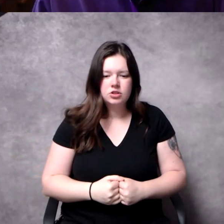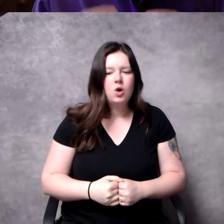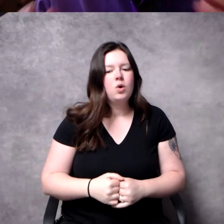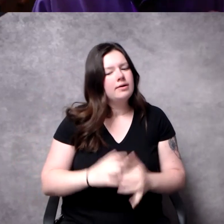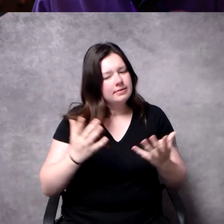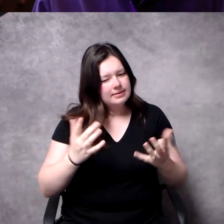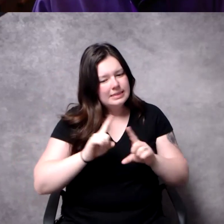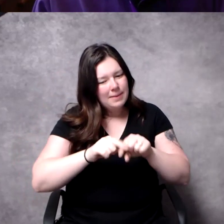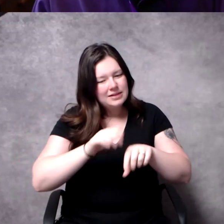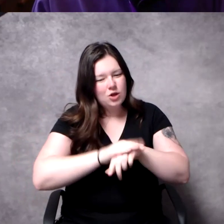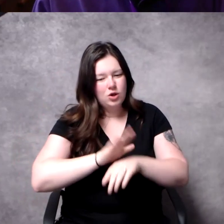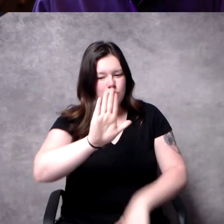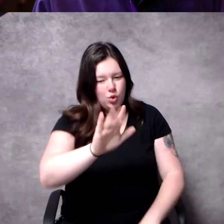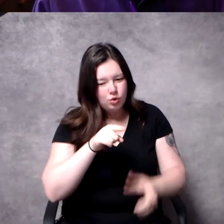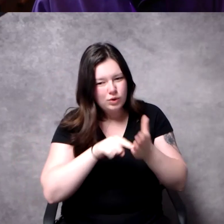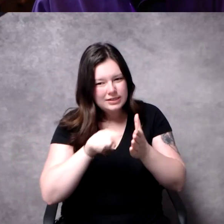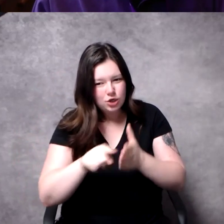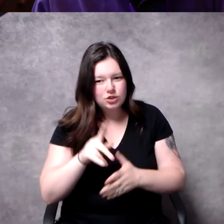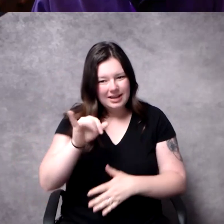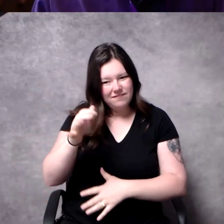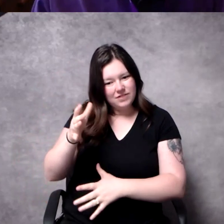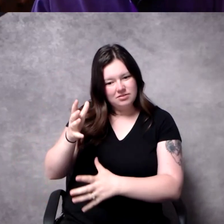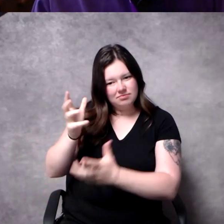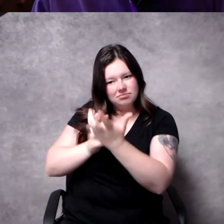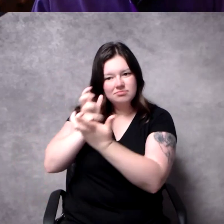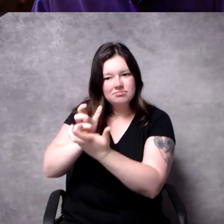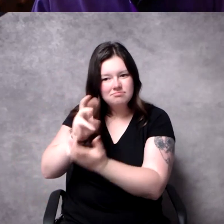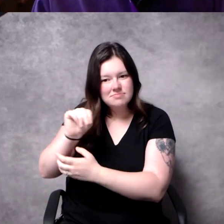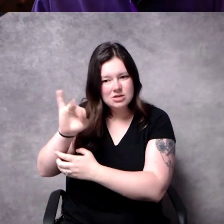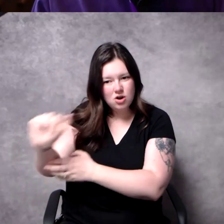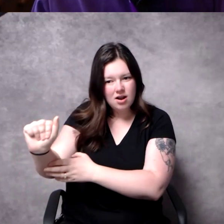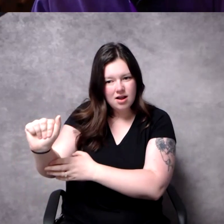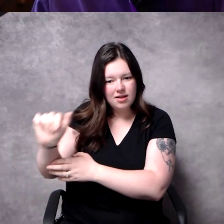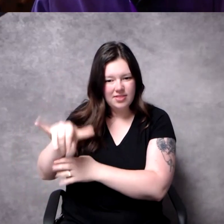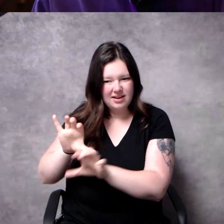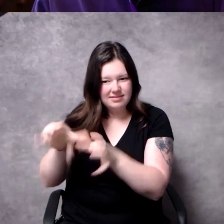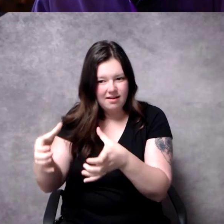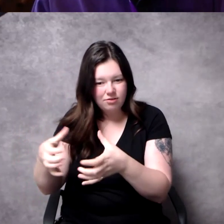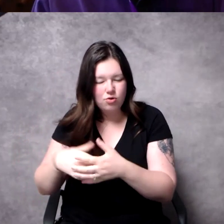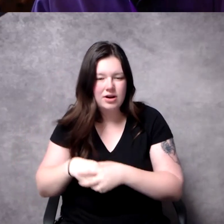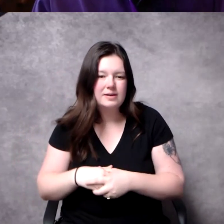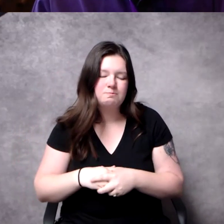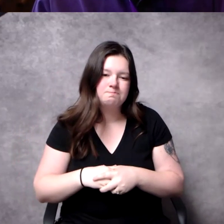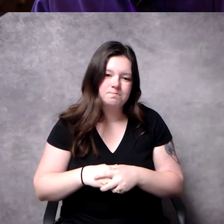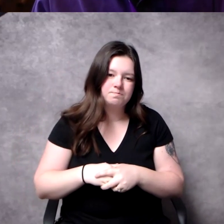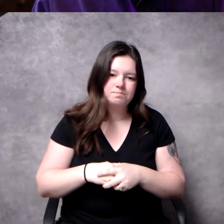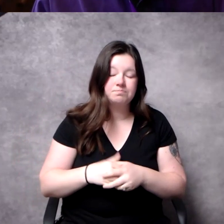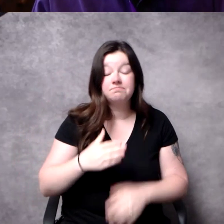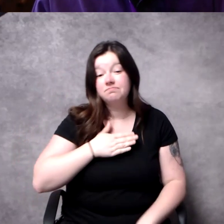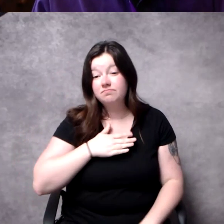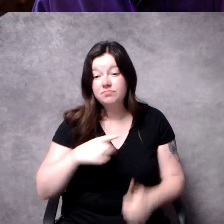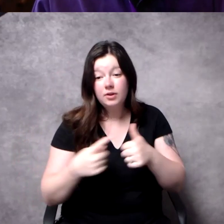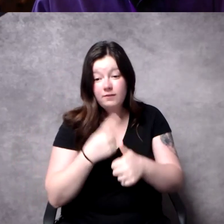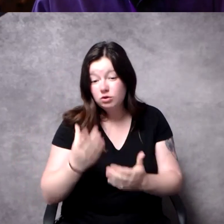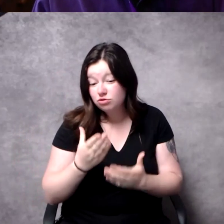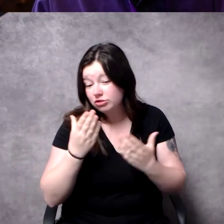doing really fits into what that MIRA category is. And I think that would be my first suggestion, so that